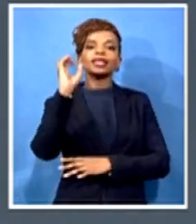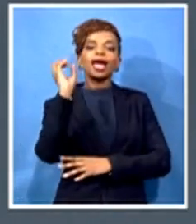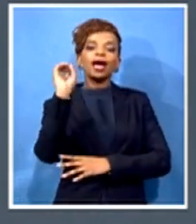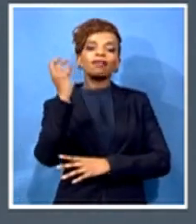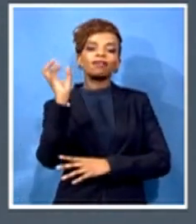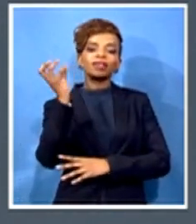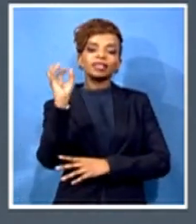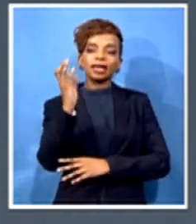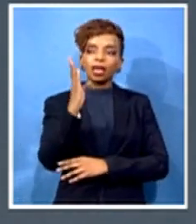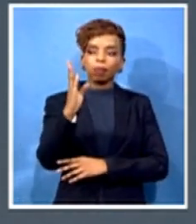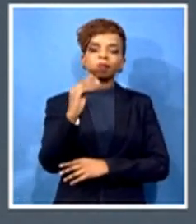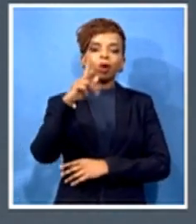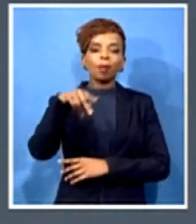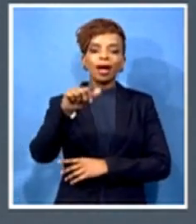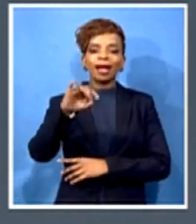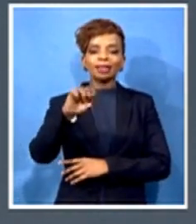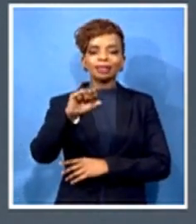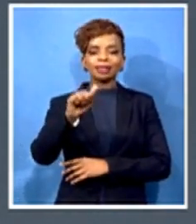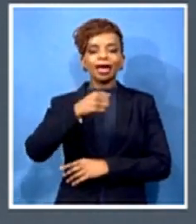this morning.